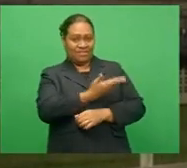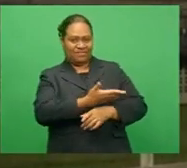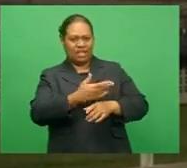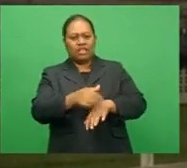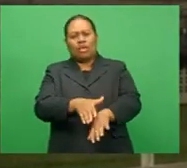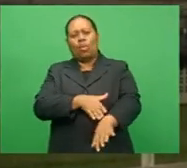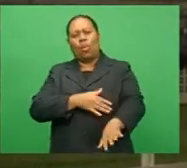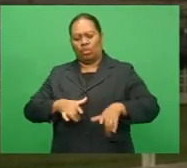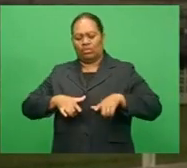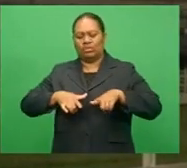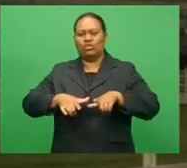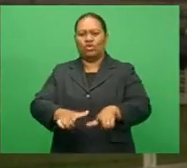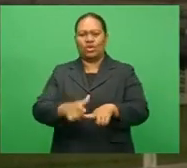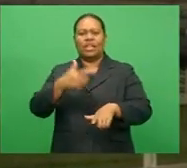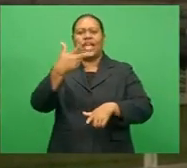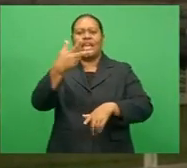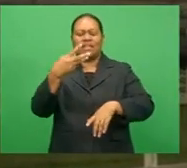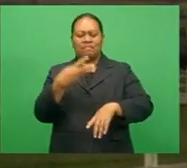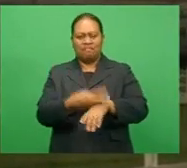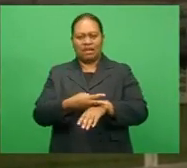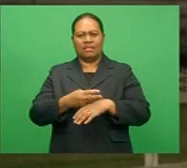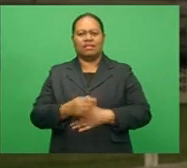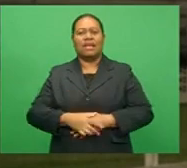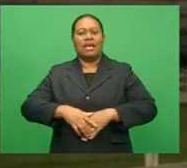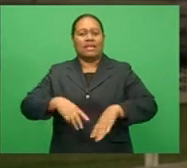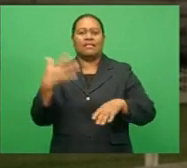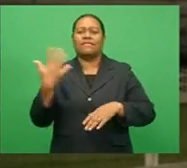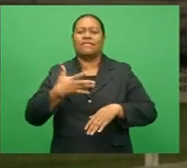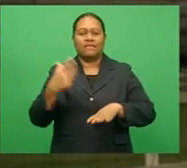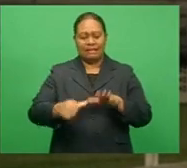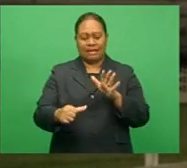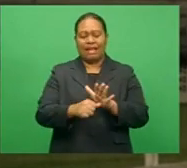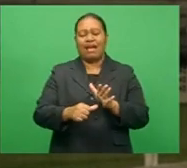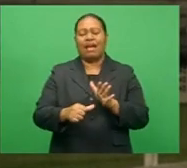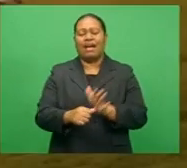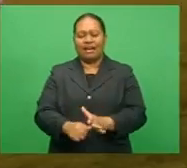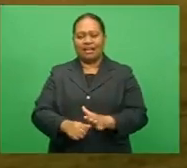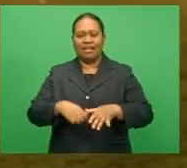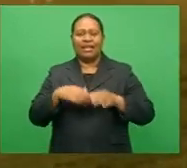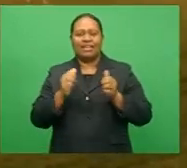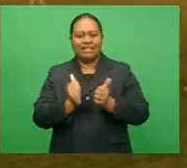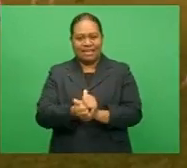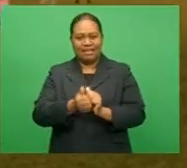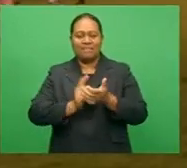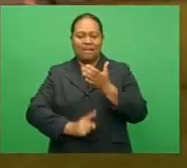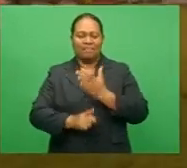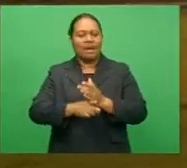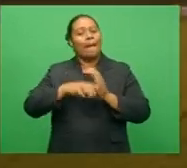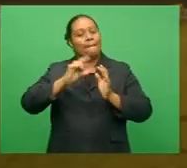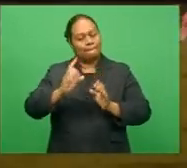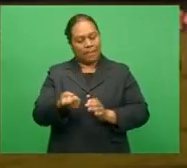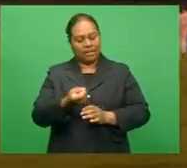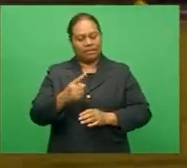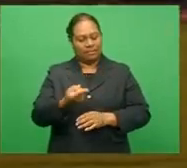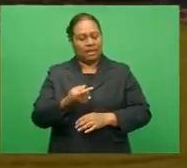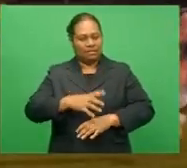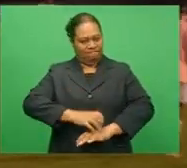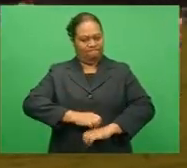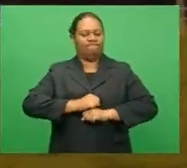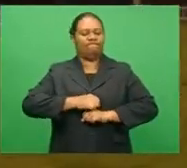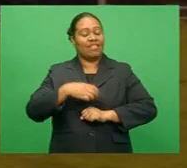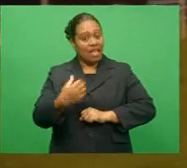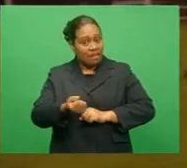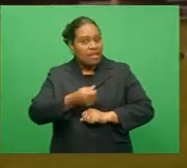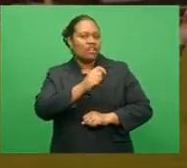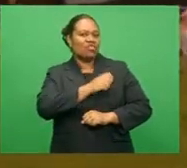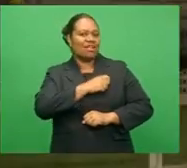8 months and 15 hard games. But at the beginning we were confident and I trusted in the boys. The